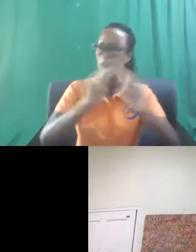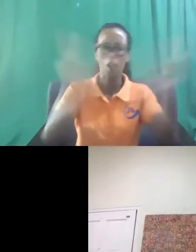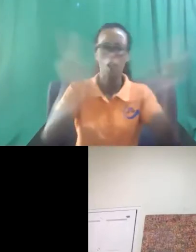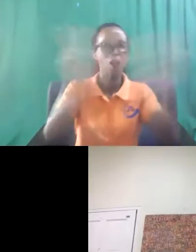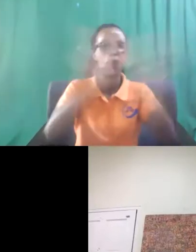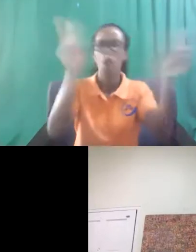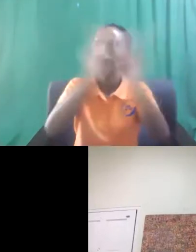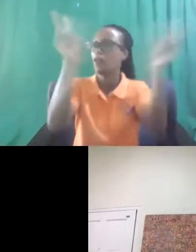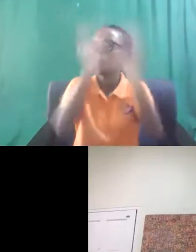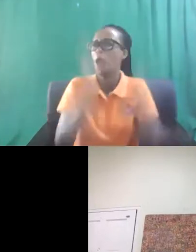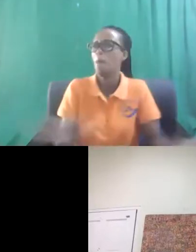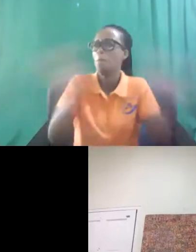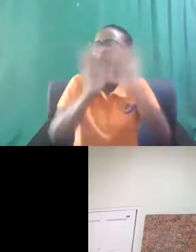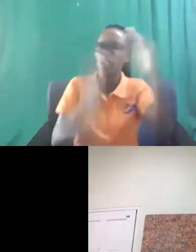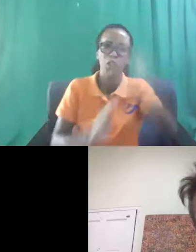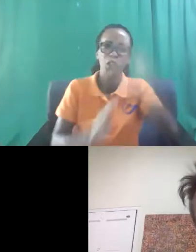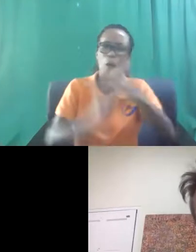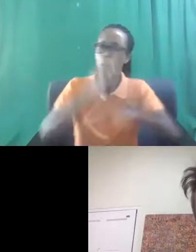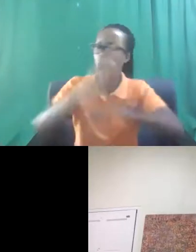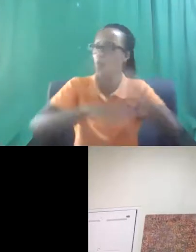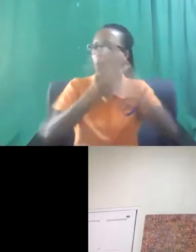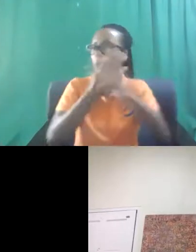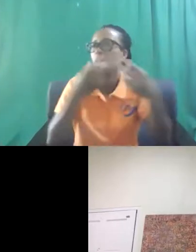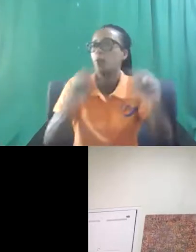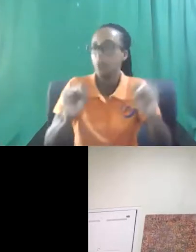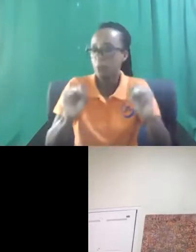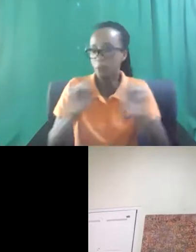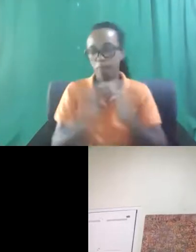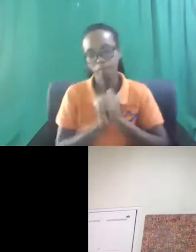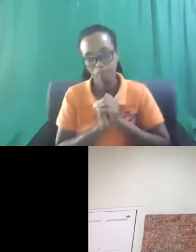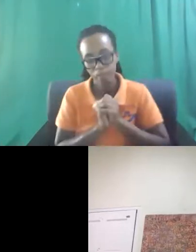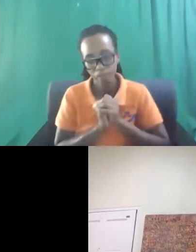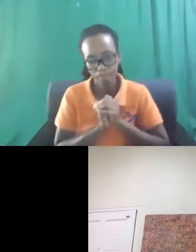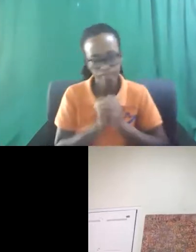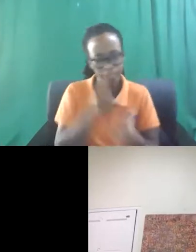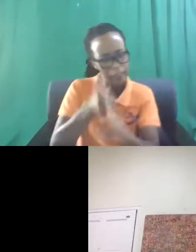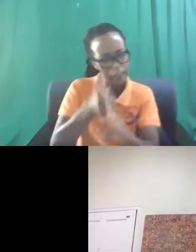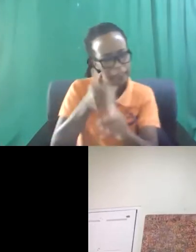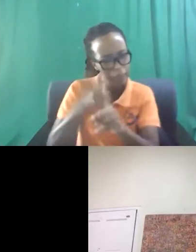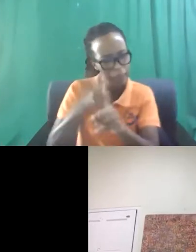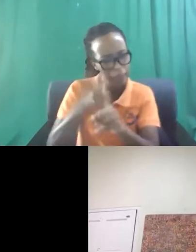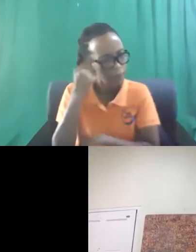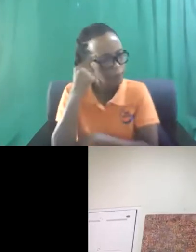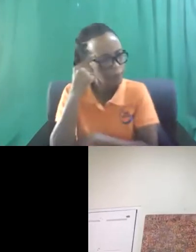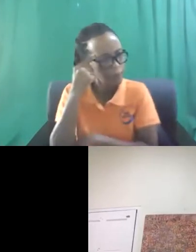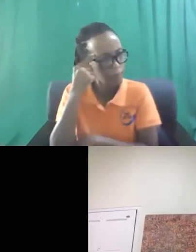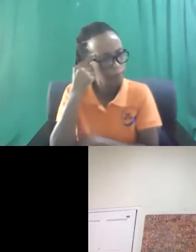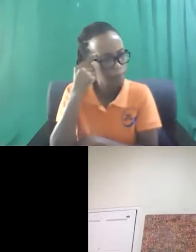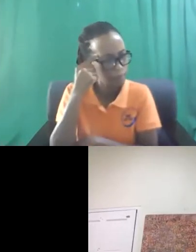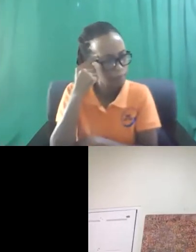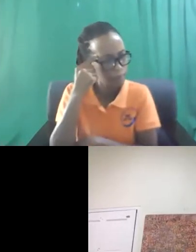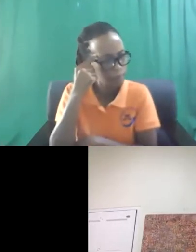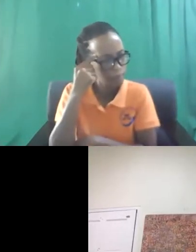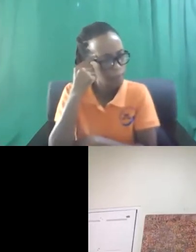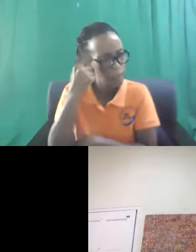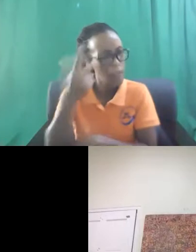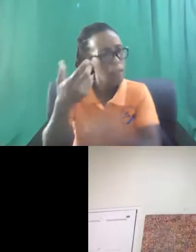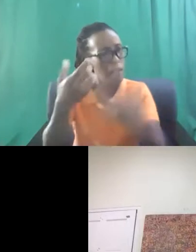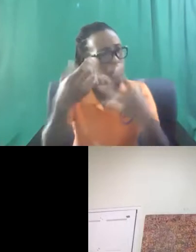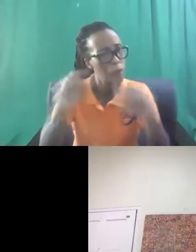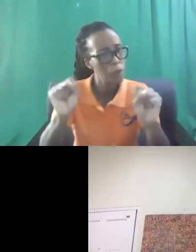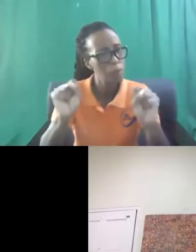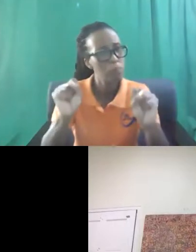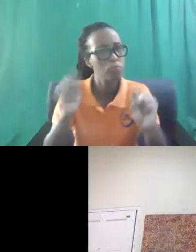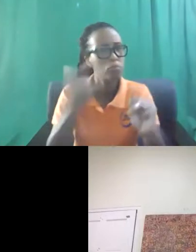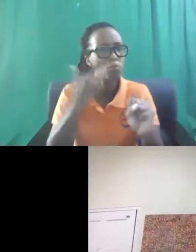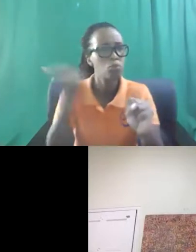obviously. Um, I guess one way I would think about it is I think linguistics is one of those things